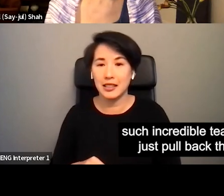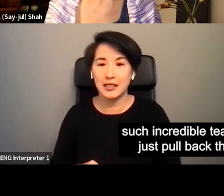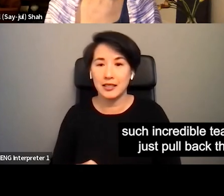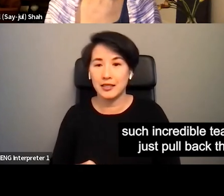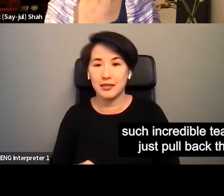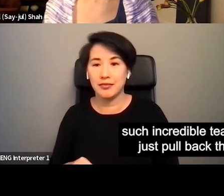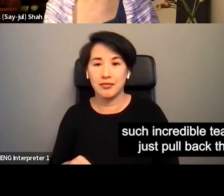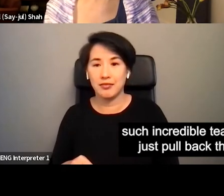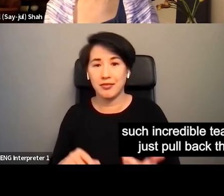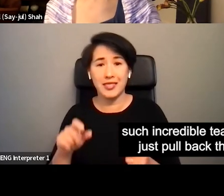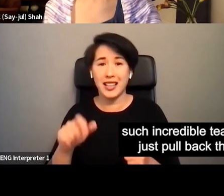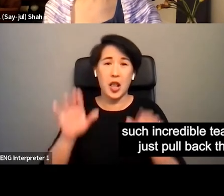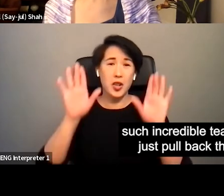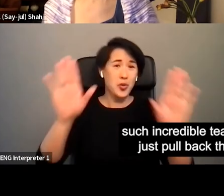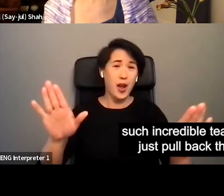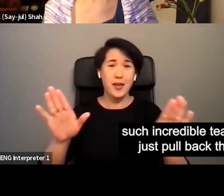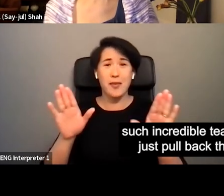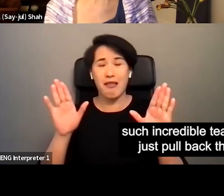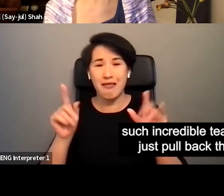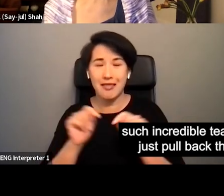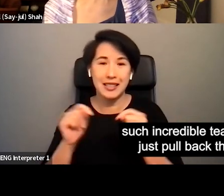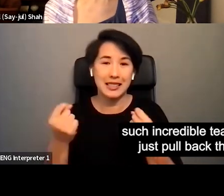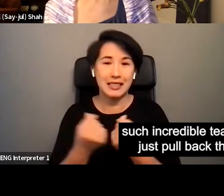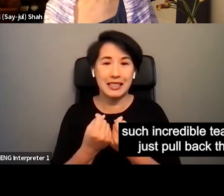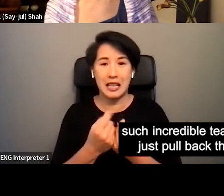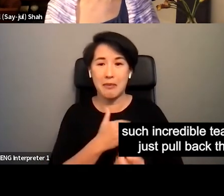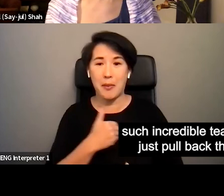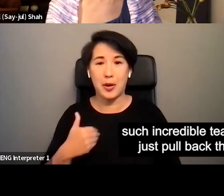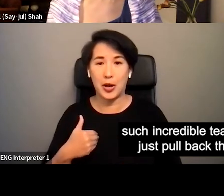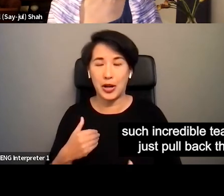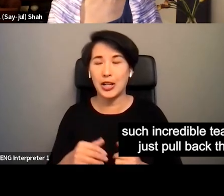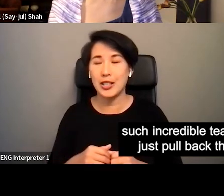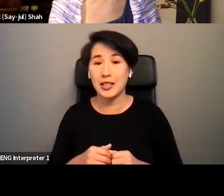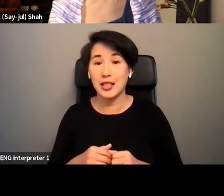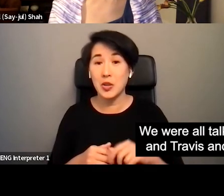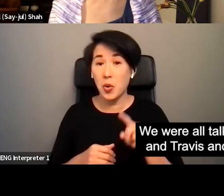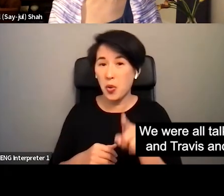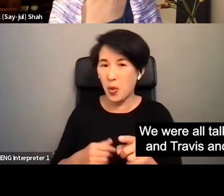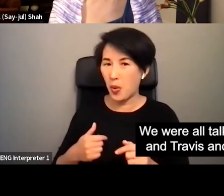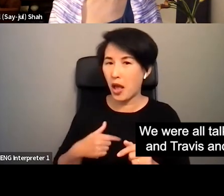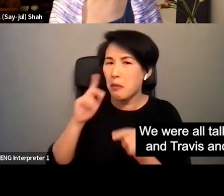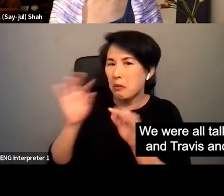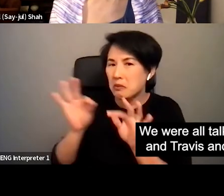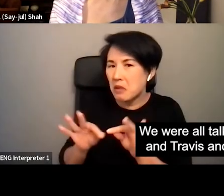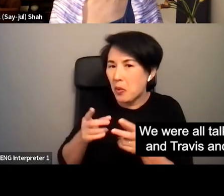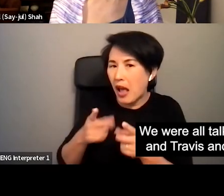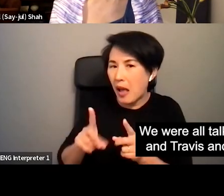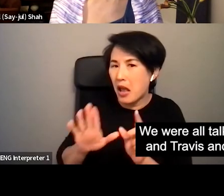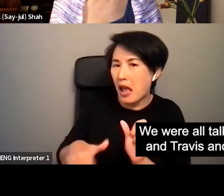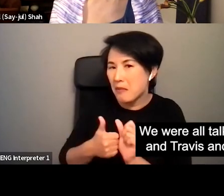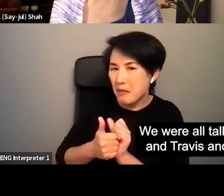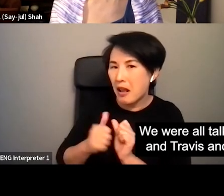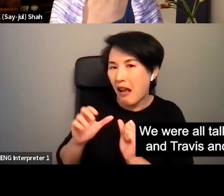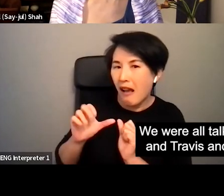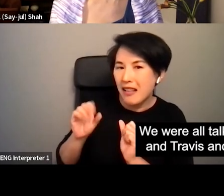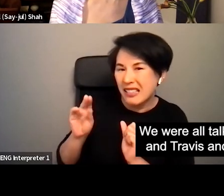such incredible team members of, is, let me just pull back the curtain for you all. We were all talking about this, Sejal